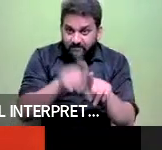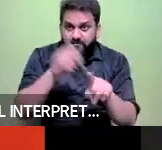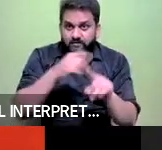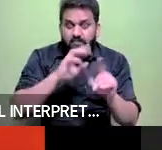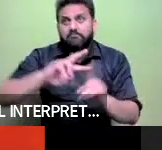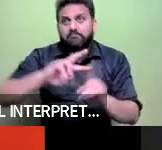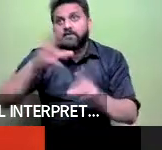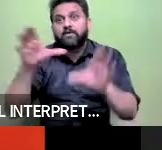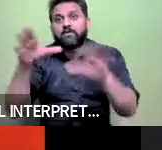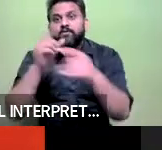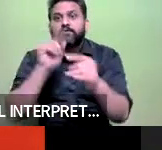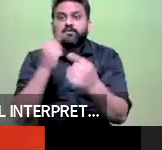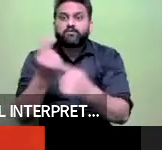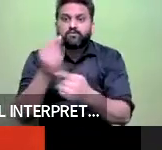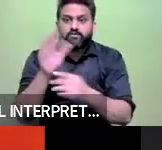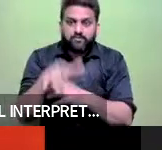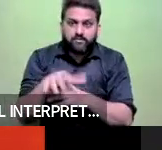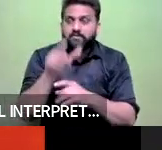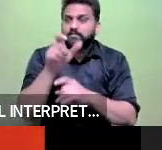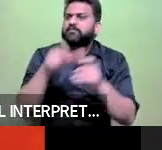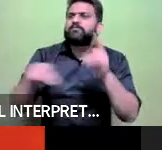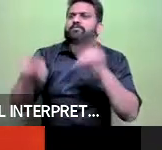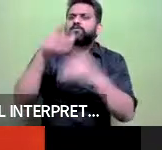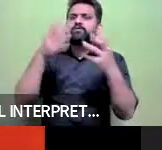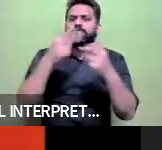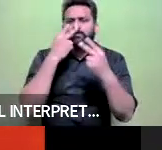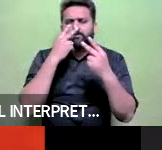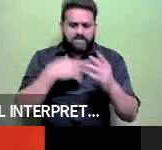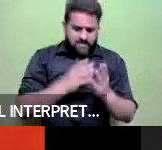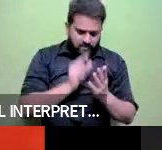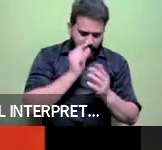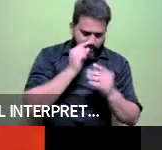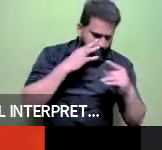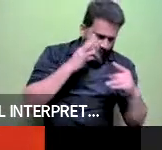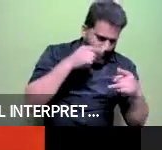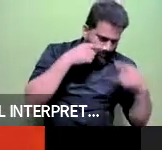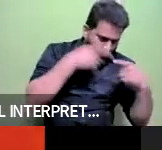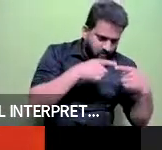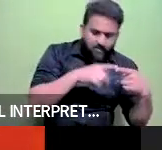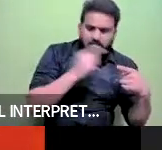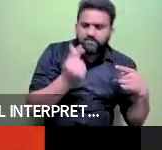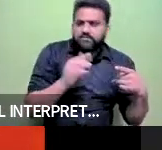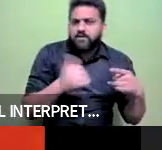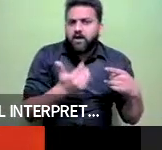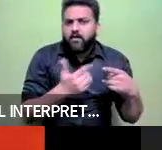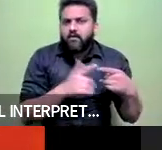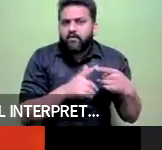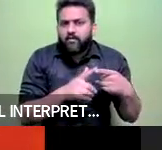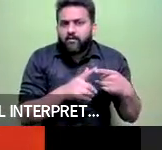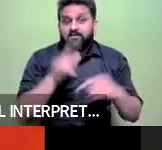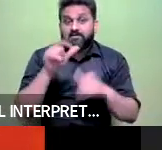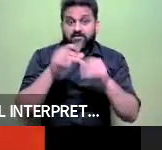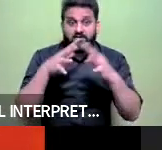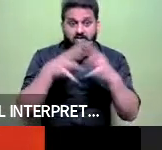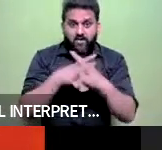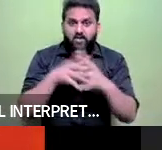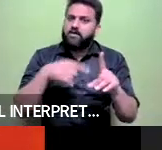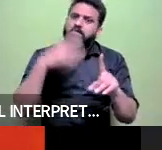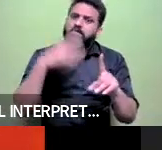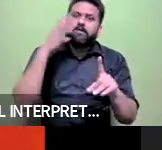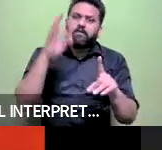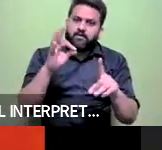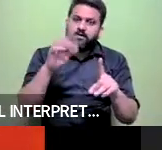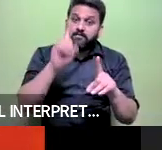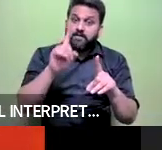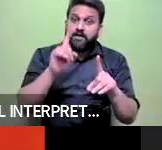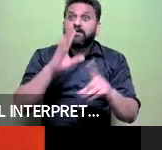everyone. So people want to see how you are using the facts. Law is important, but after